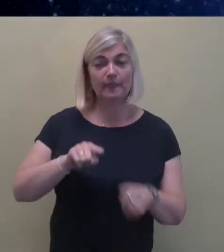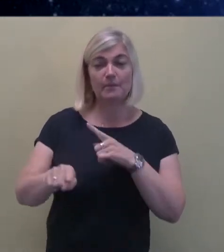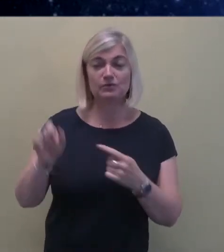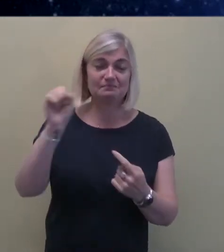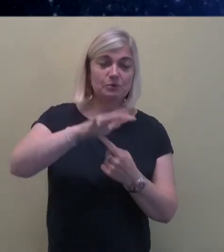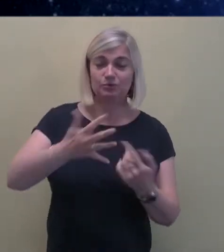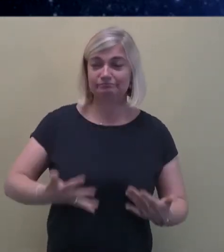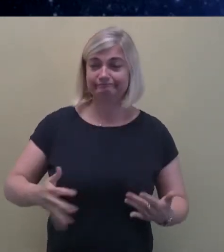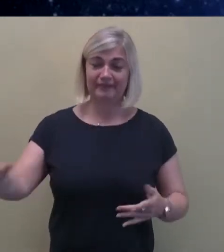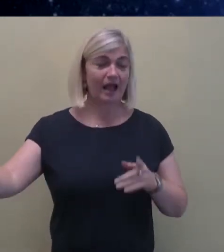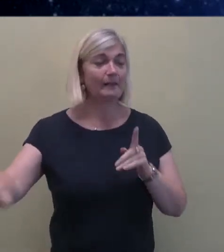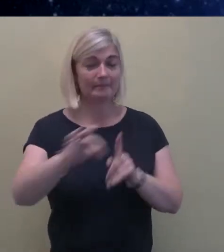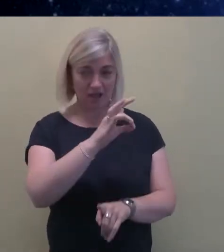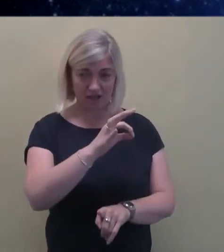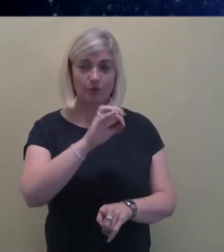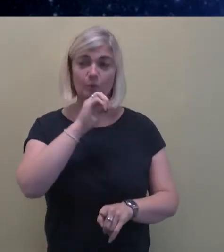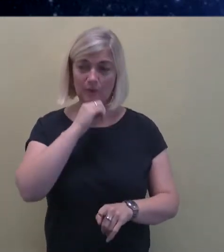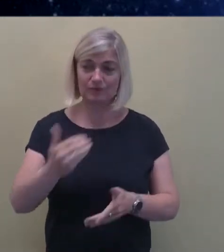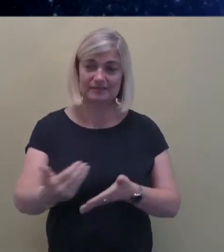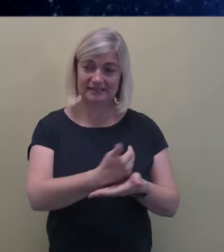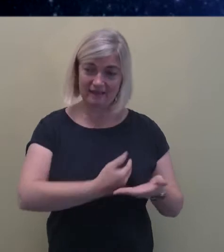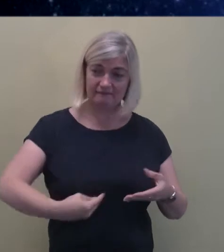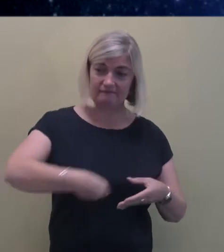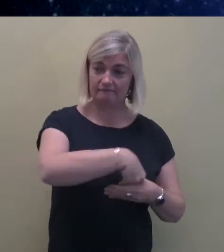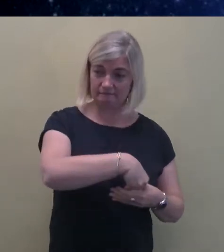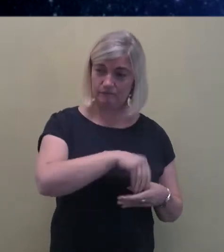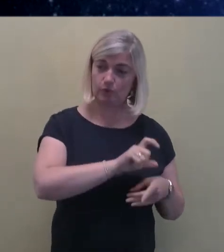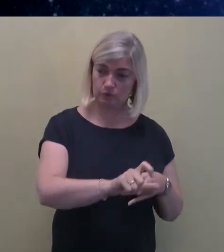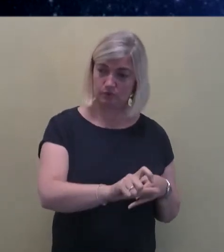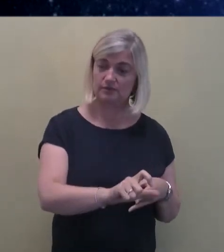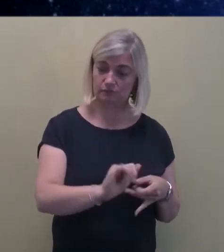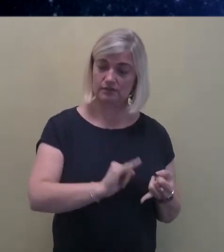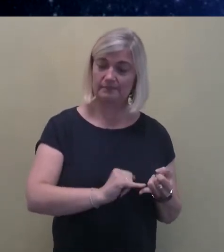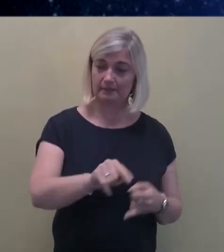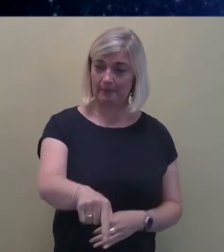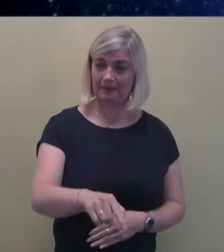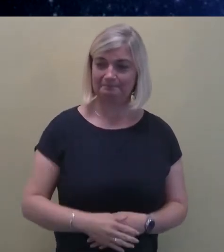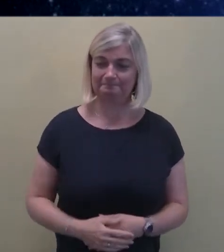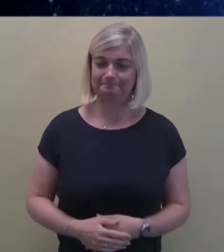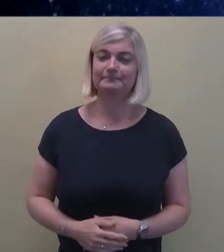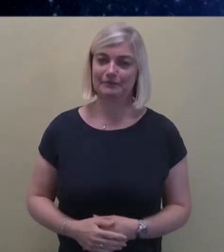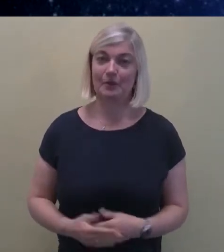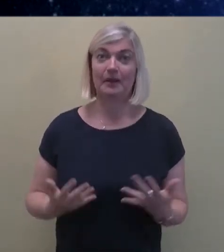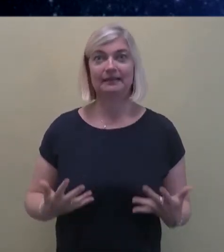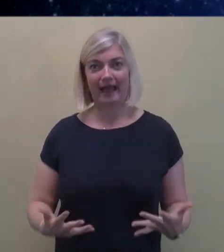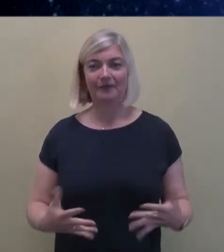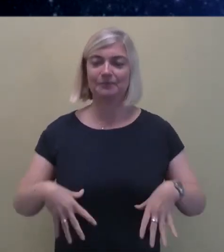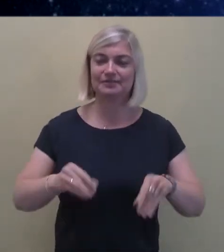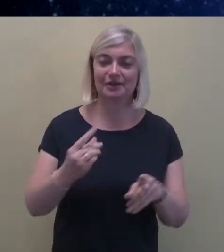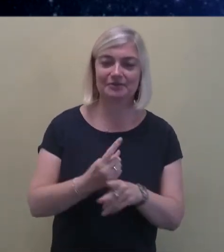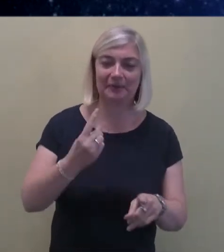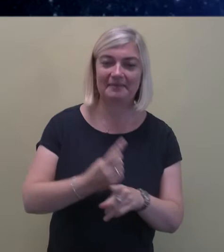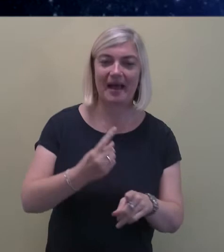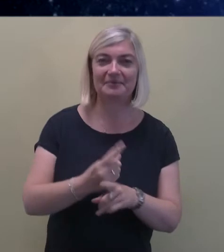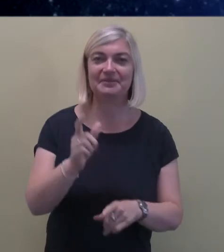hardware and cybersecurity. So it depends on what your aspirations are. If you wish to go to study at university, then we